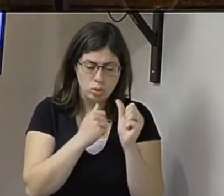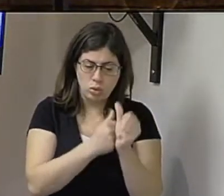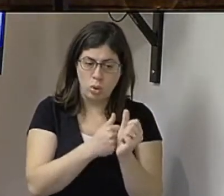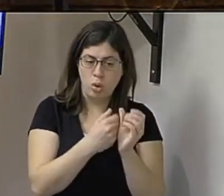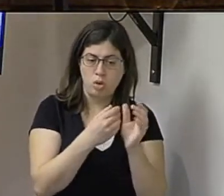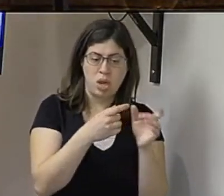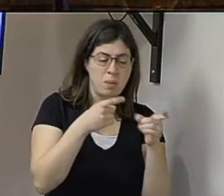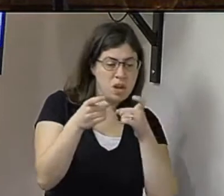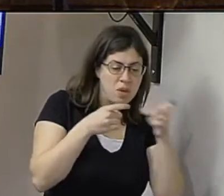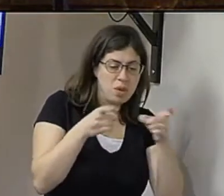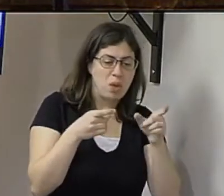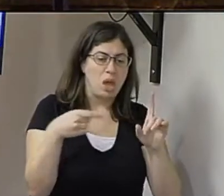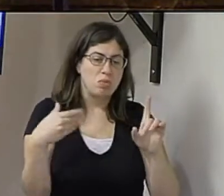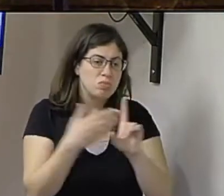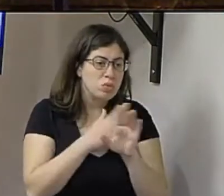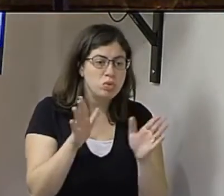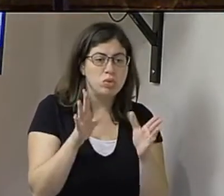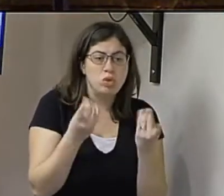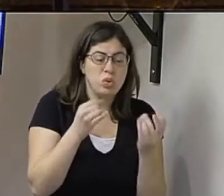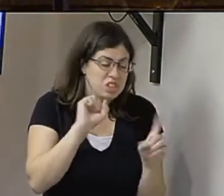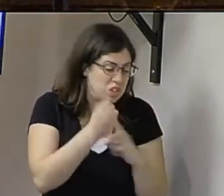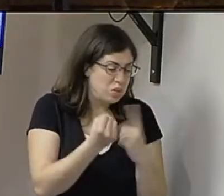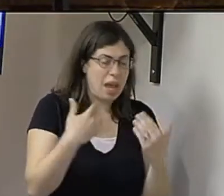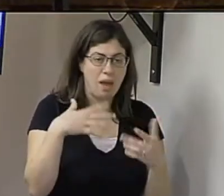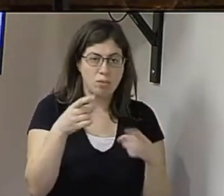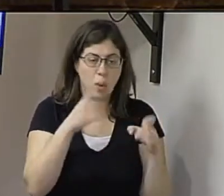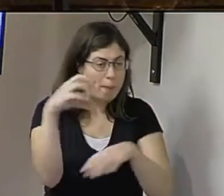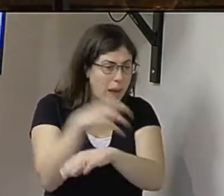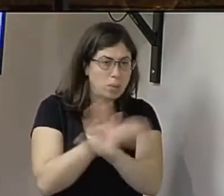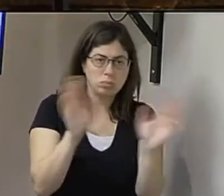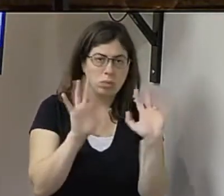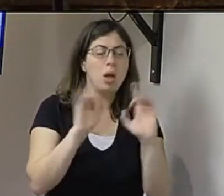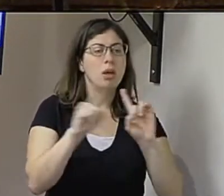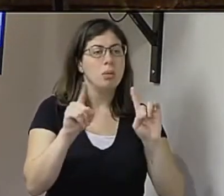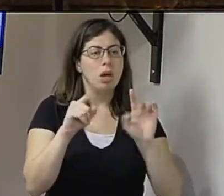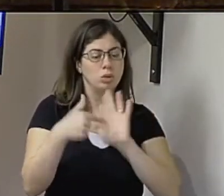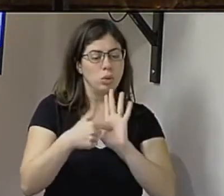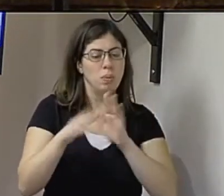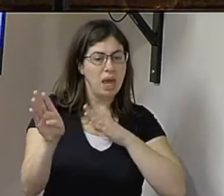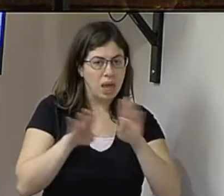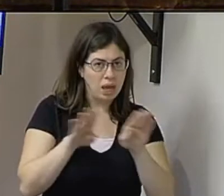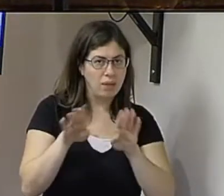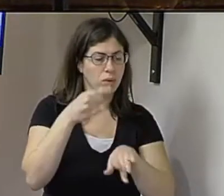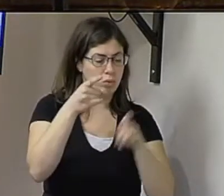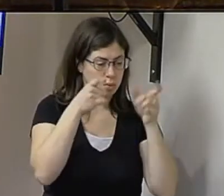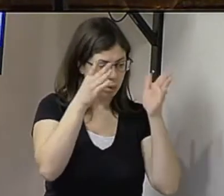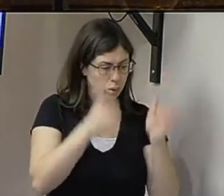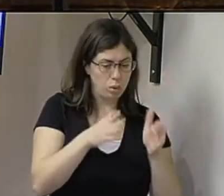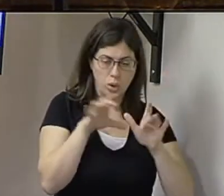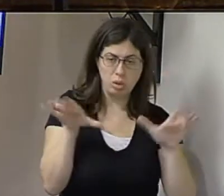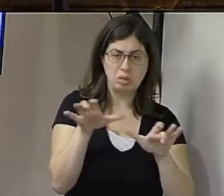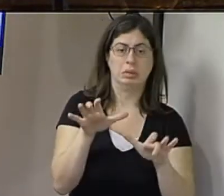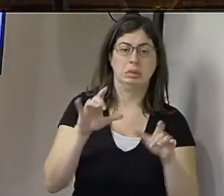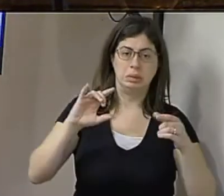to manipulate and maneuver in these situations to get control or get power, but it does tell us how to behave when the rulers of this world do cause